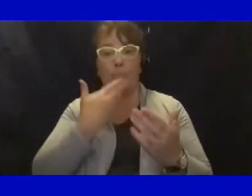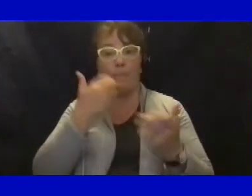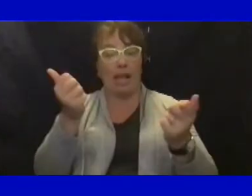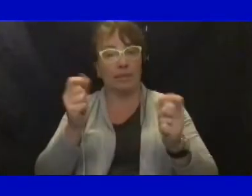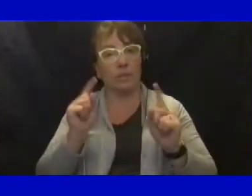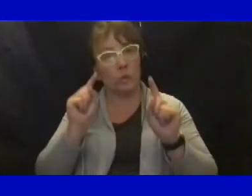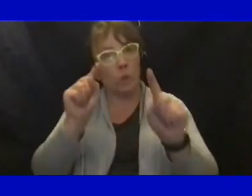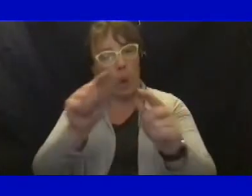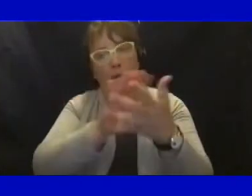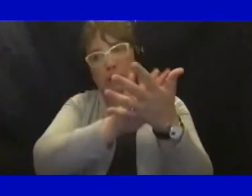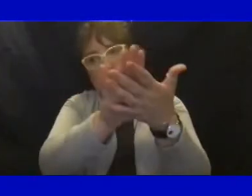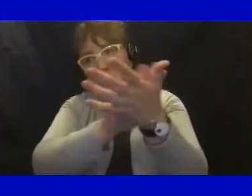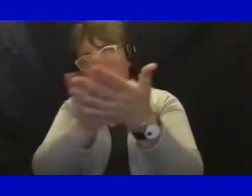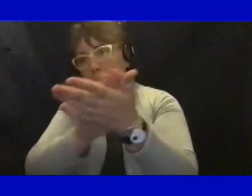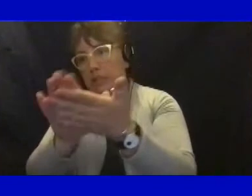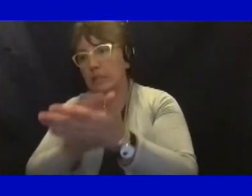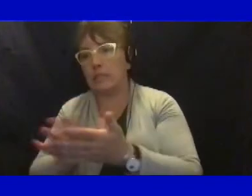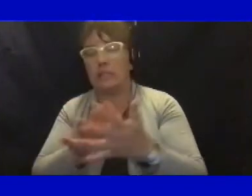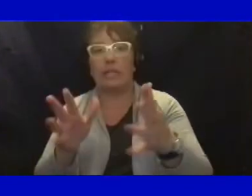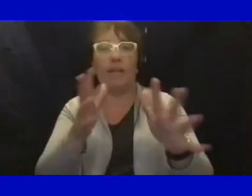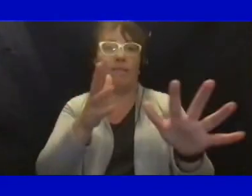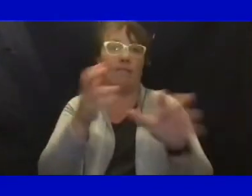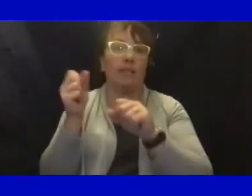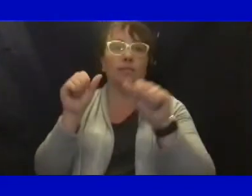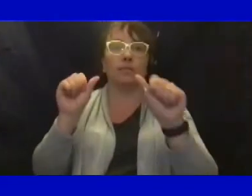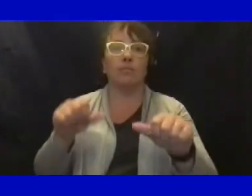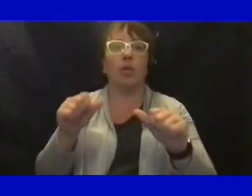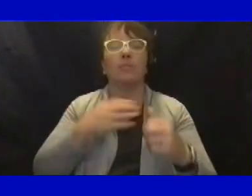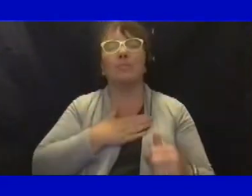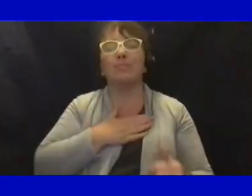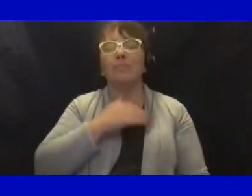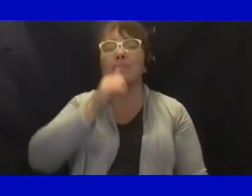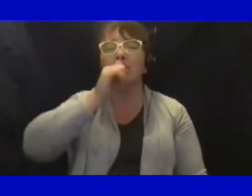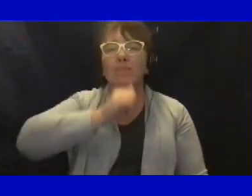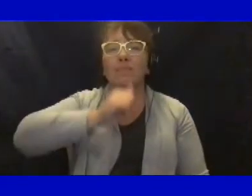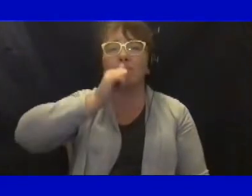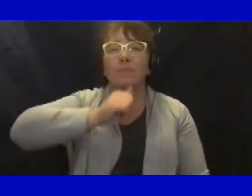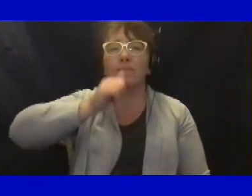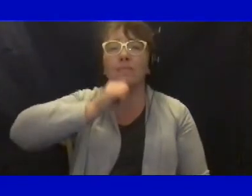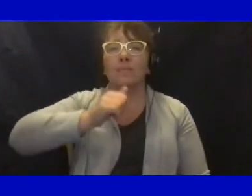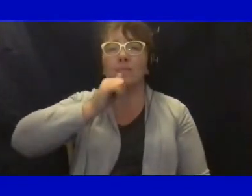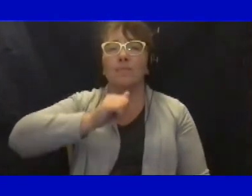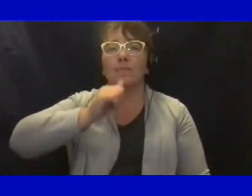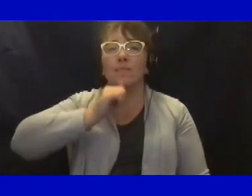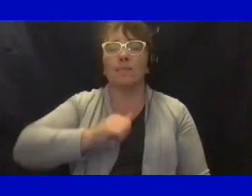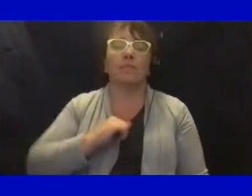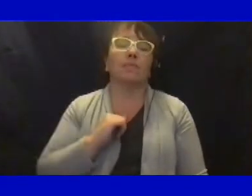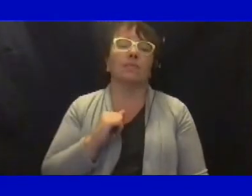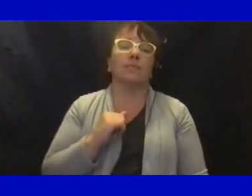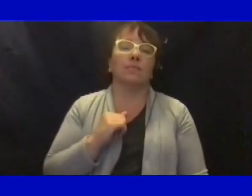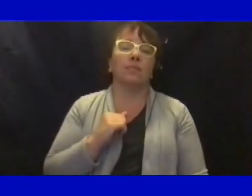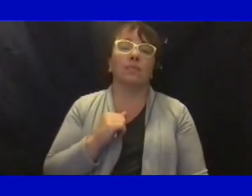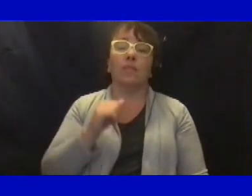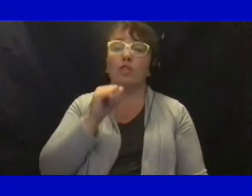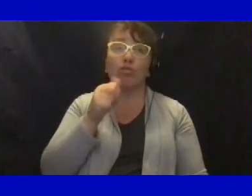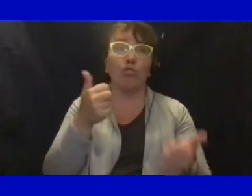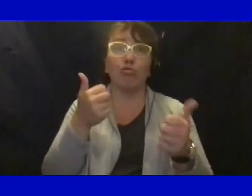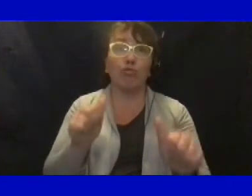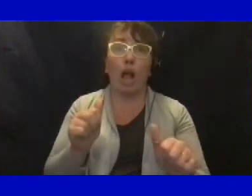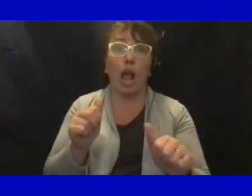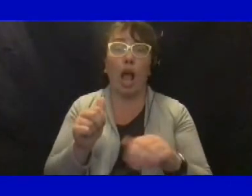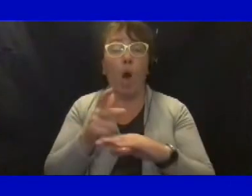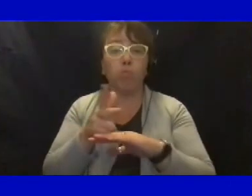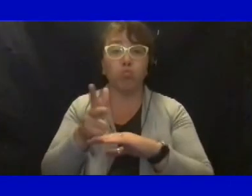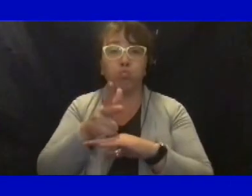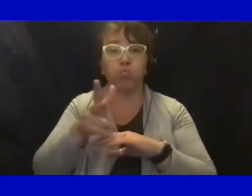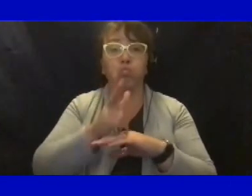in a timely manner. Please bear with us. Do not try to go on the roads with debris. You're only